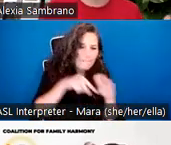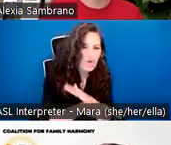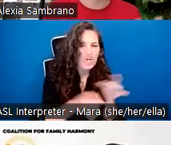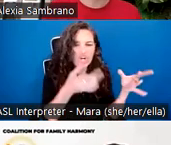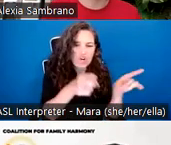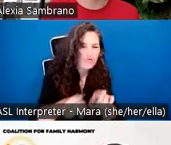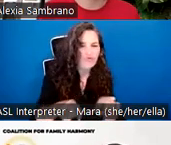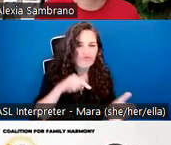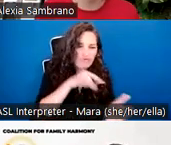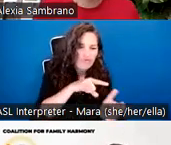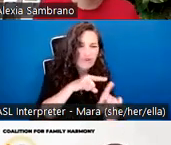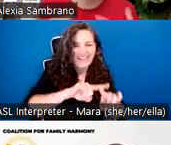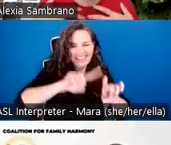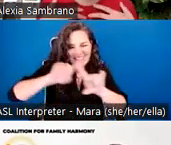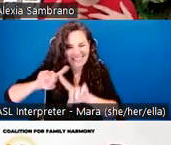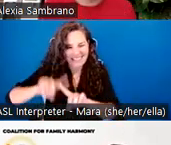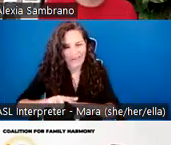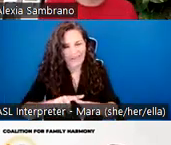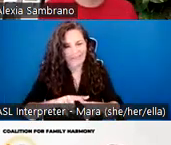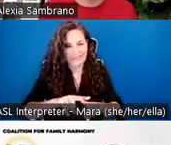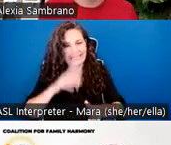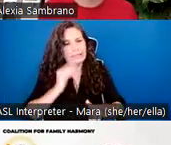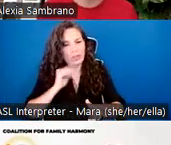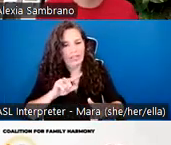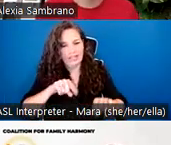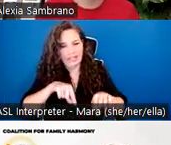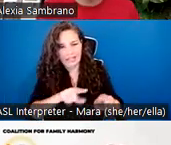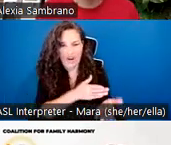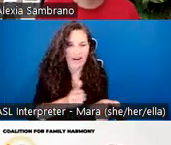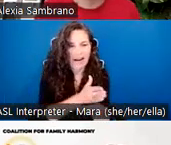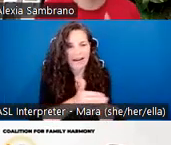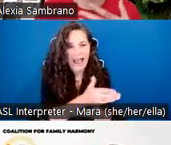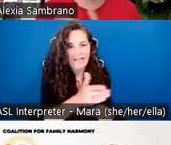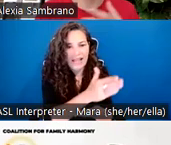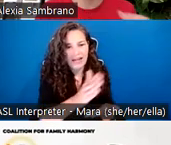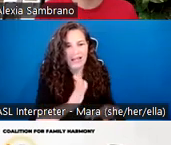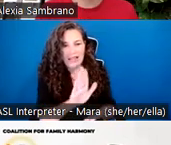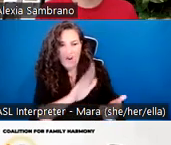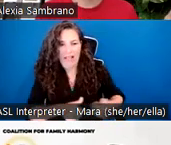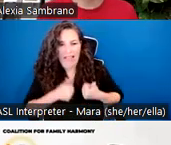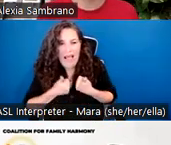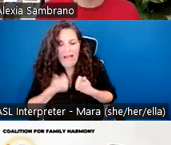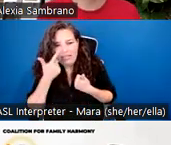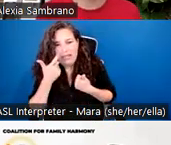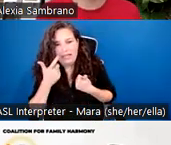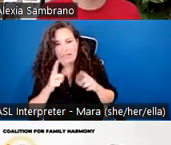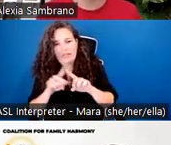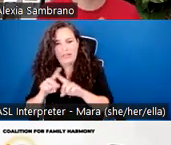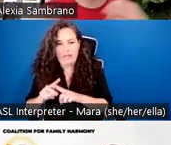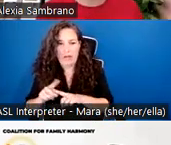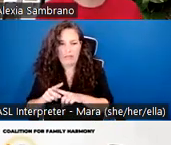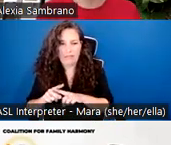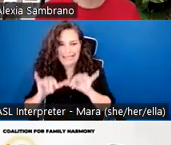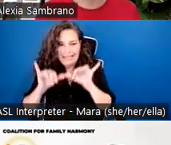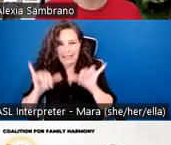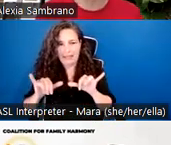streets and wherever else they may exist and navigate through their lives, because, these historically harmful systems